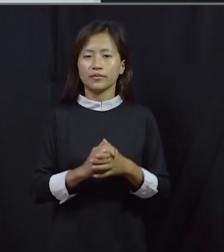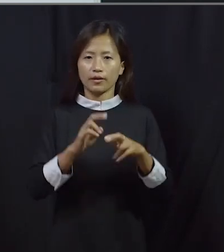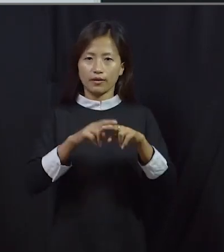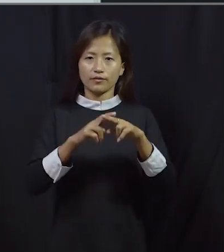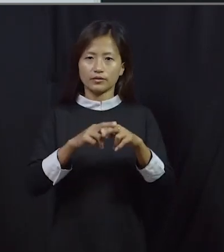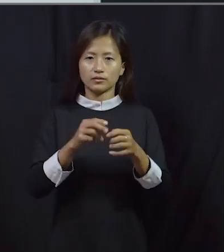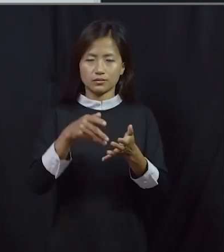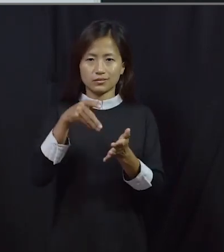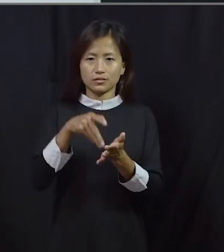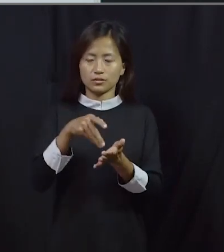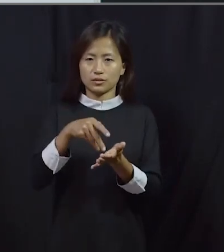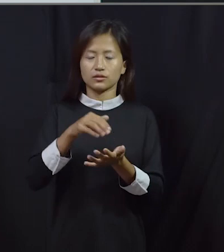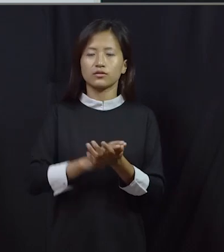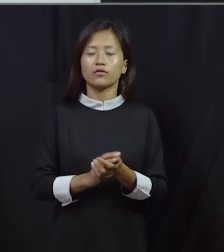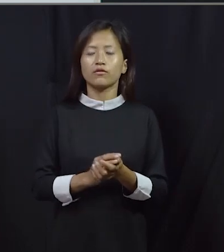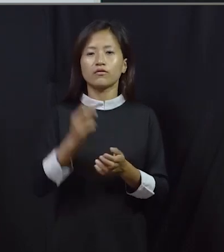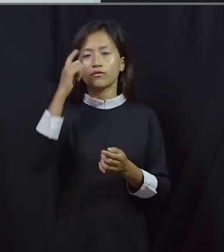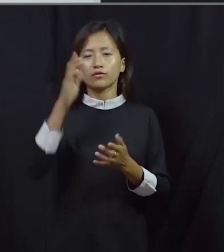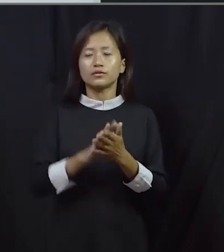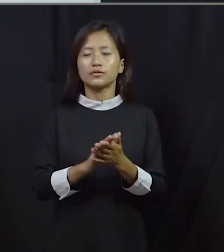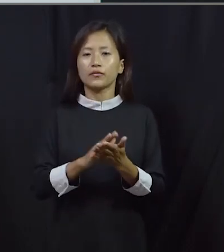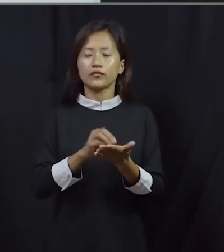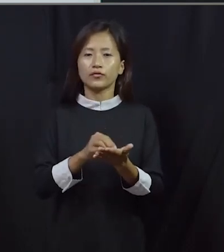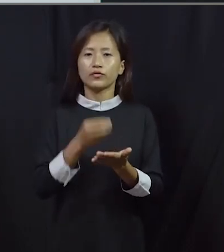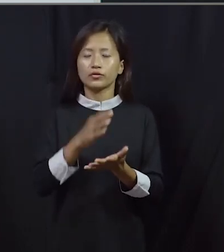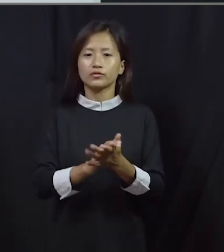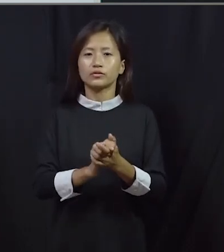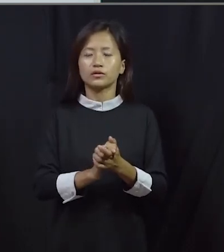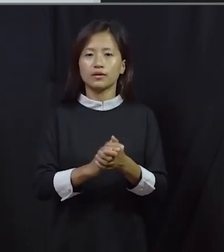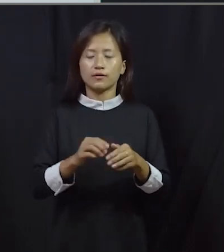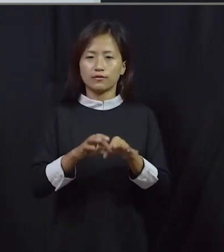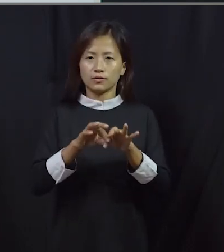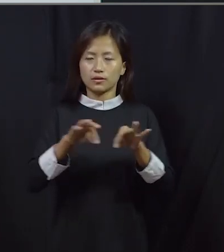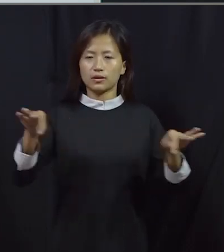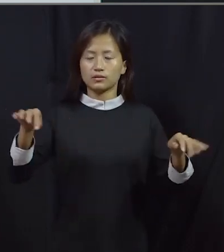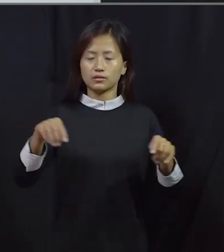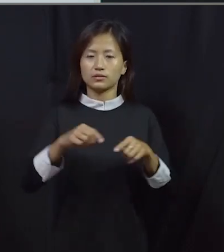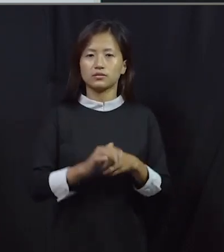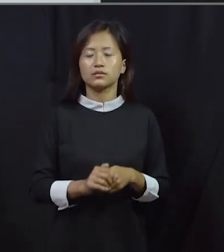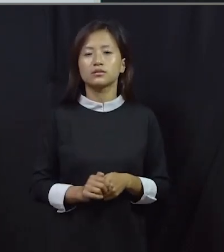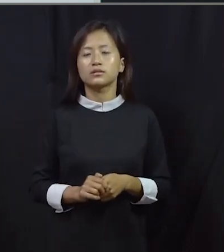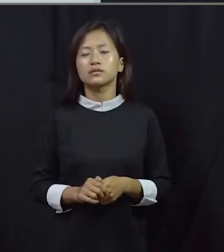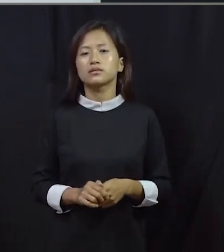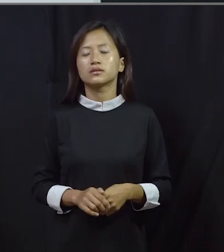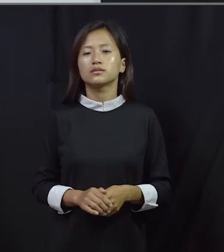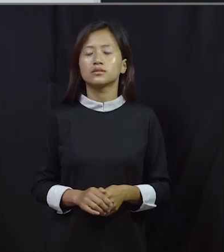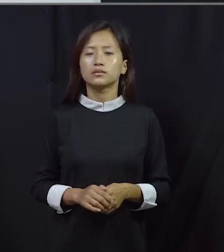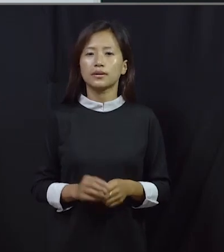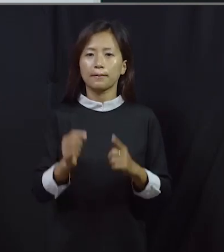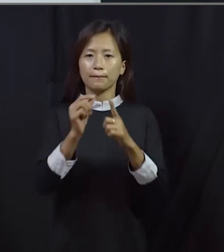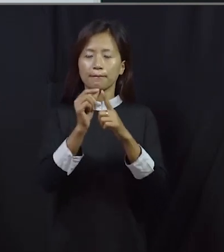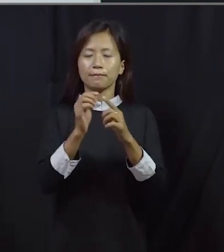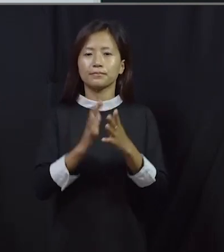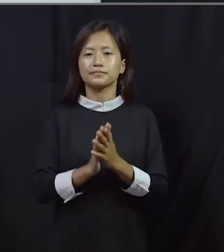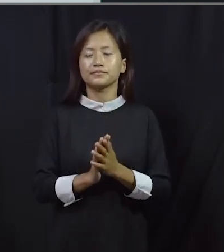is foot. Is for what? It is for, foot is for length. This is for what? Length. And P,